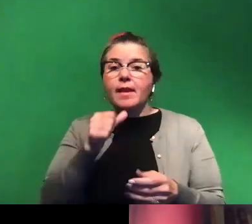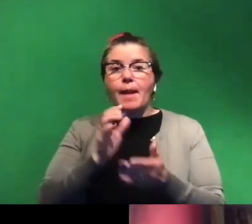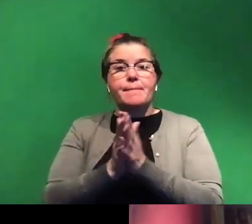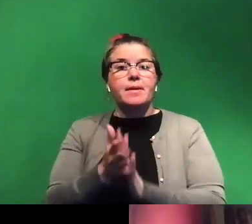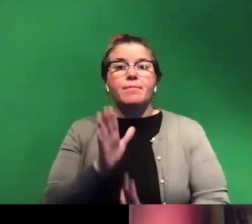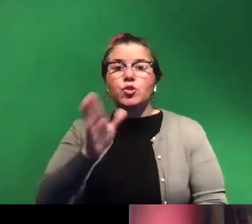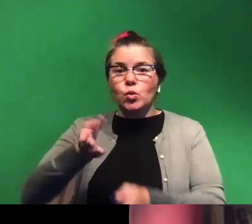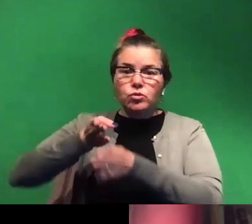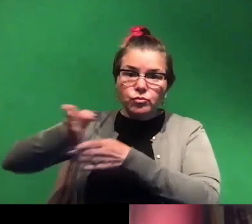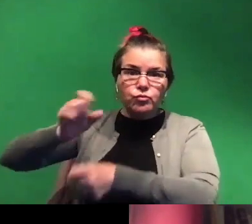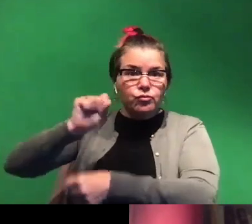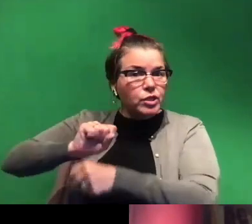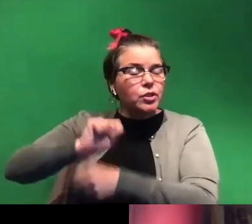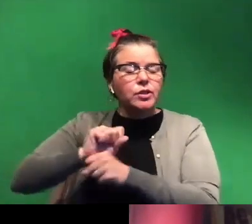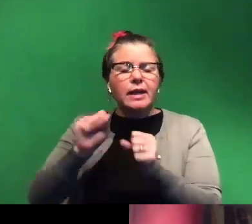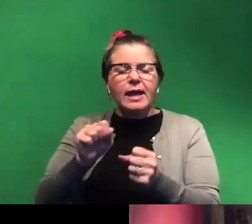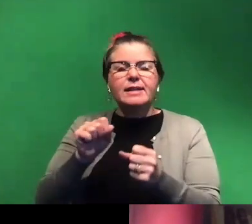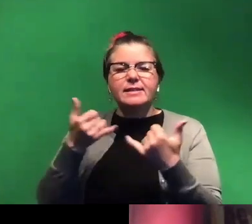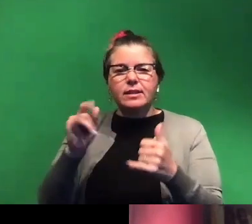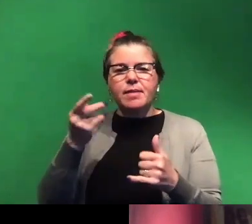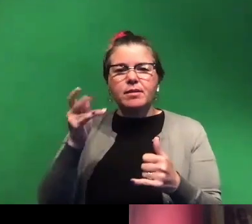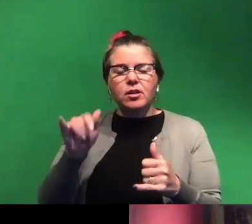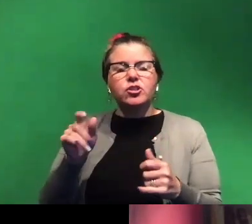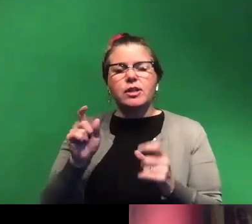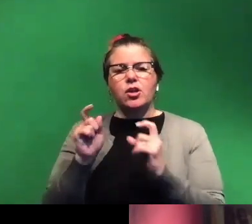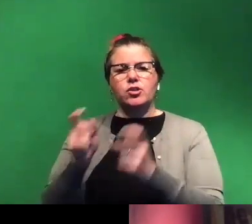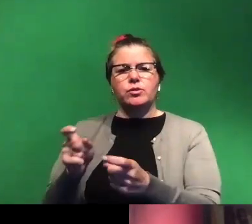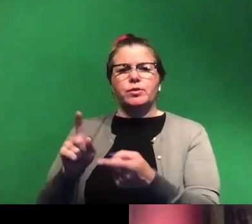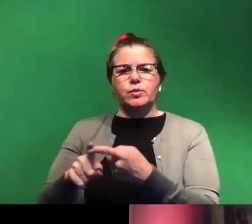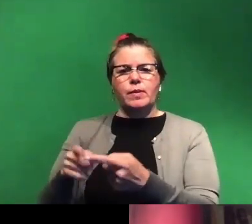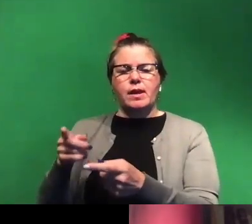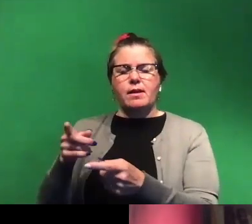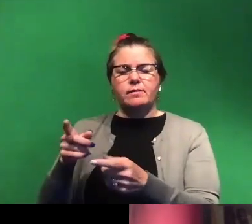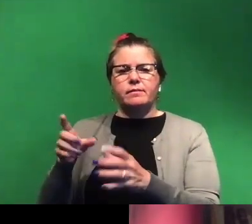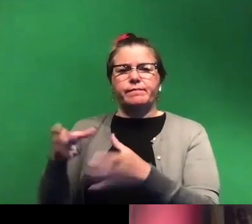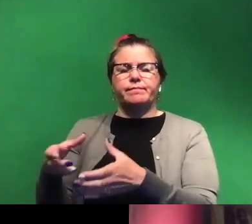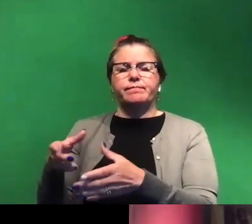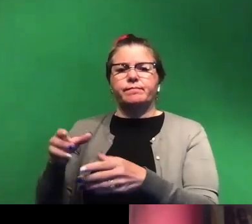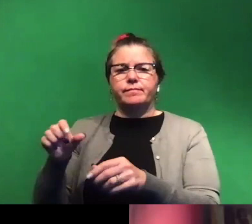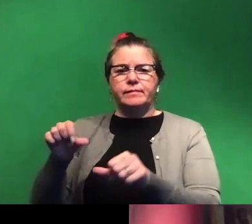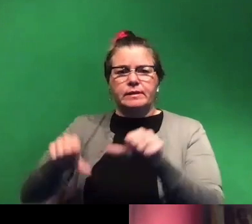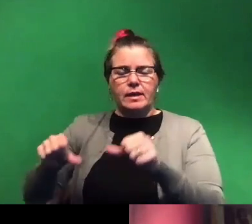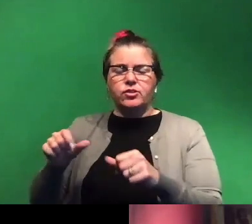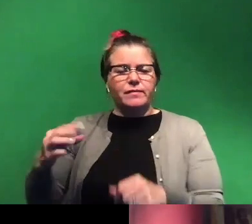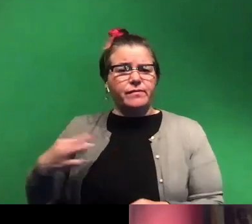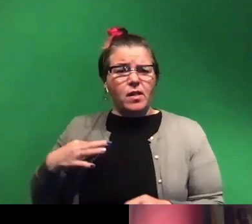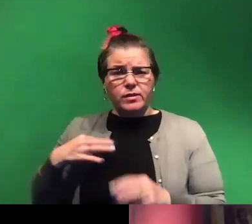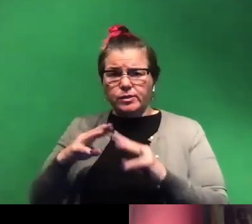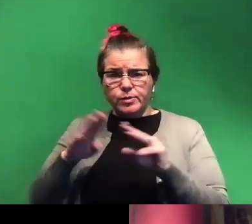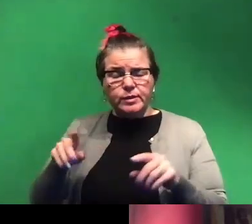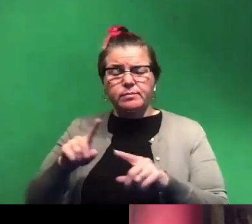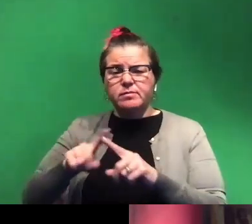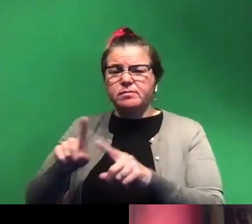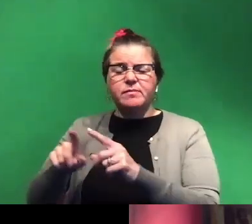your career, you can still be a paleontologist and contribute to the field just by volunteering with museums and other institutions